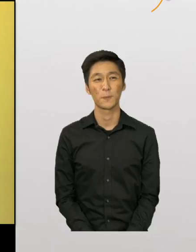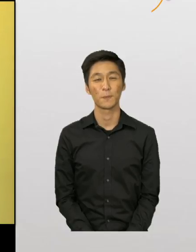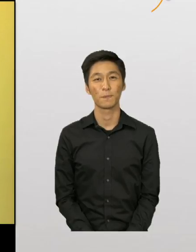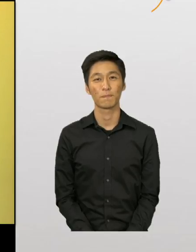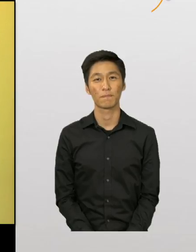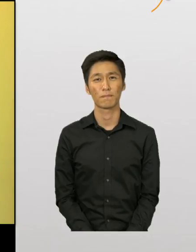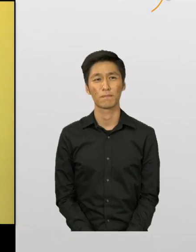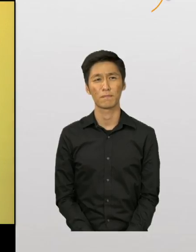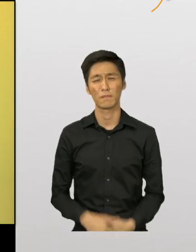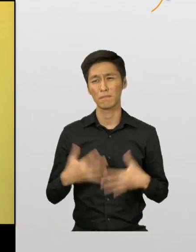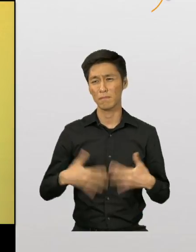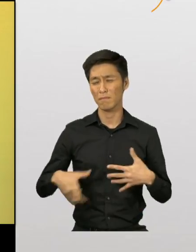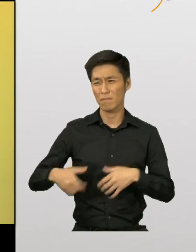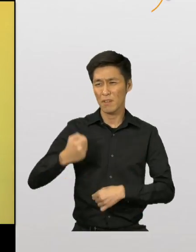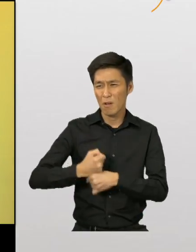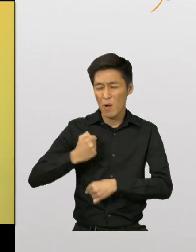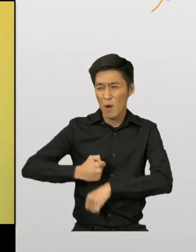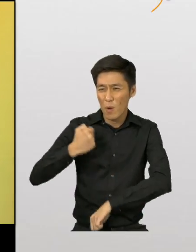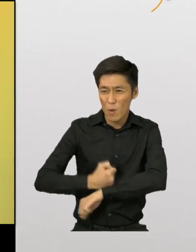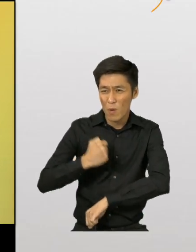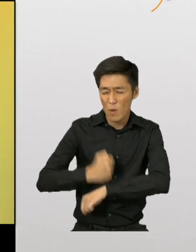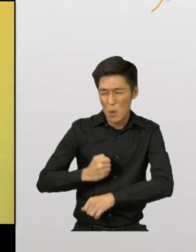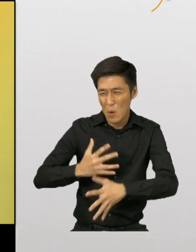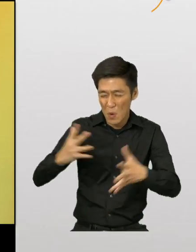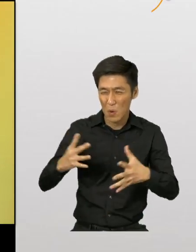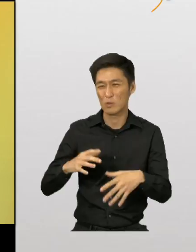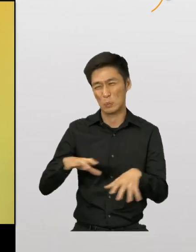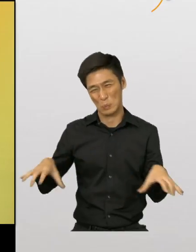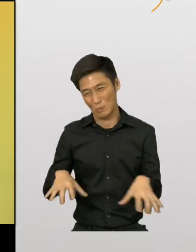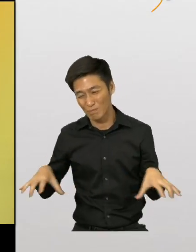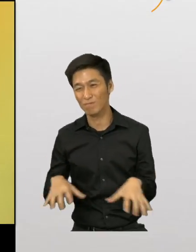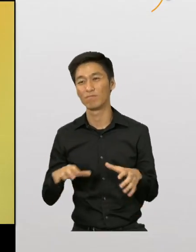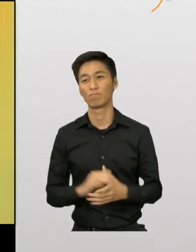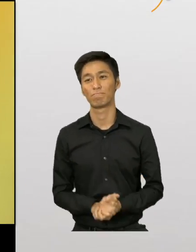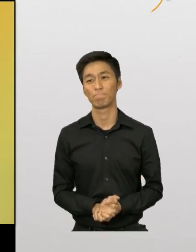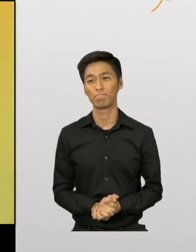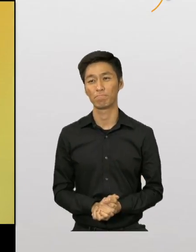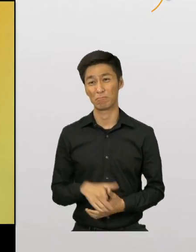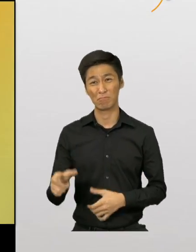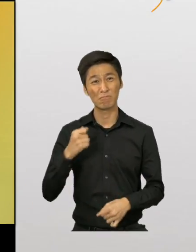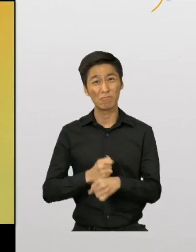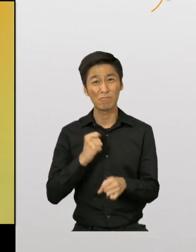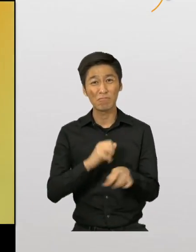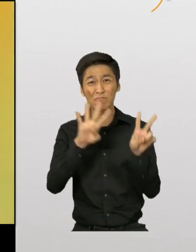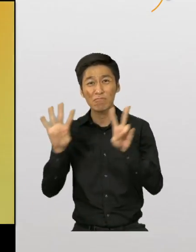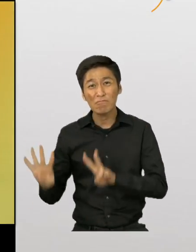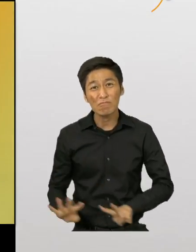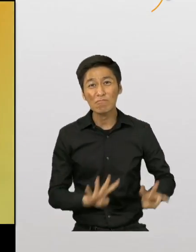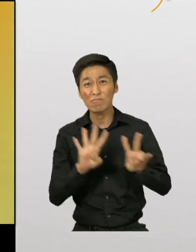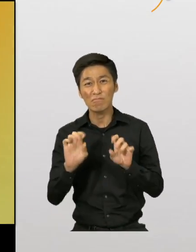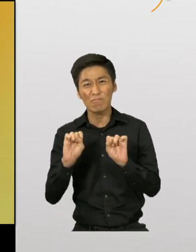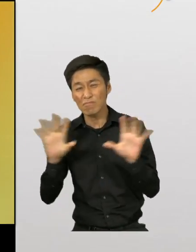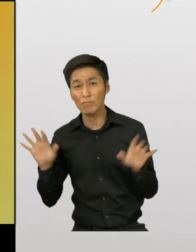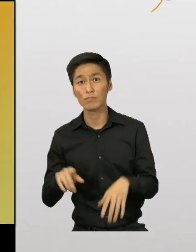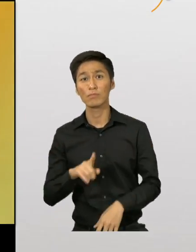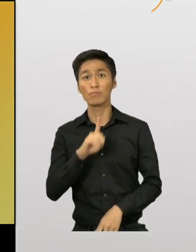You didn't just answer the call of duty. You gave your best and more. Many of you worked 24/7. It was Ramadan